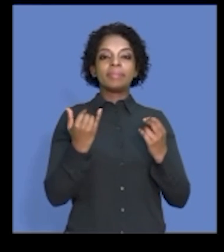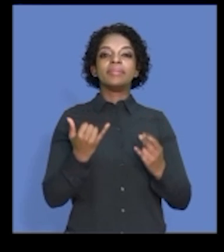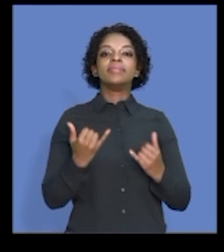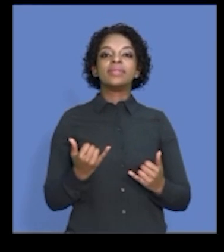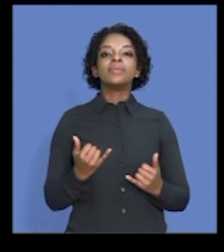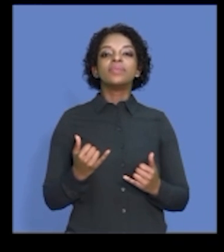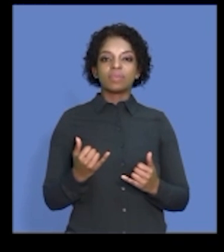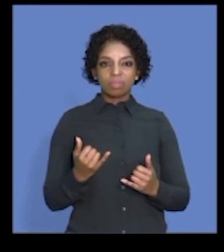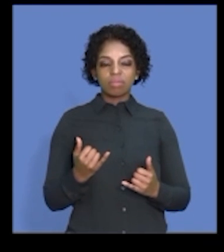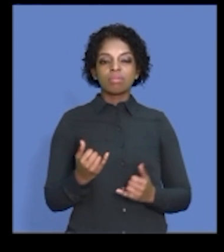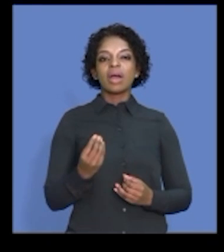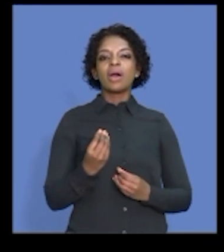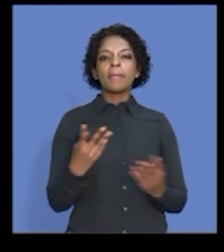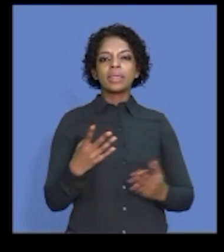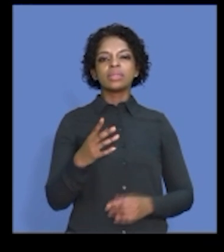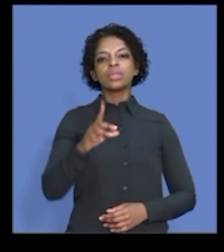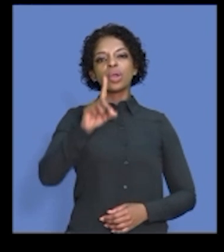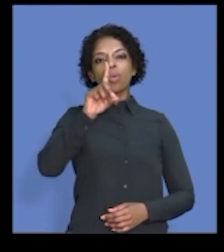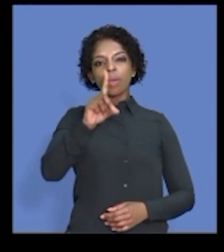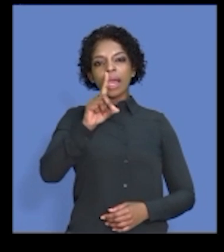liability of